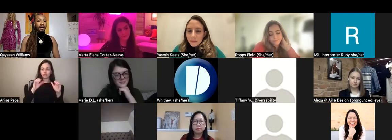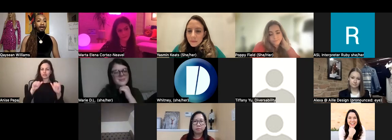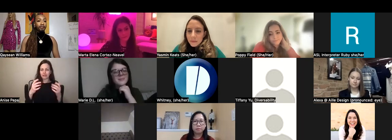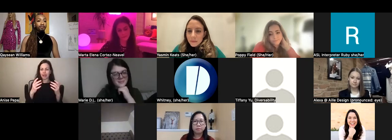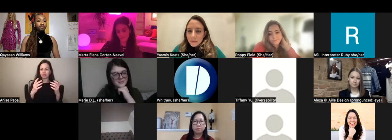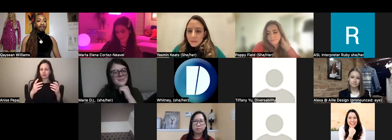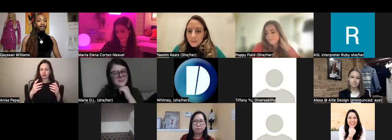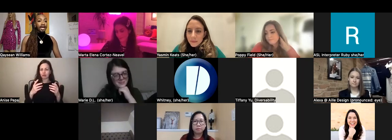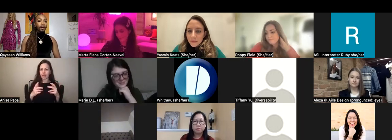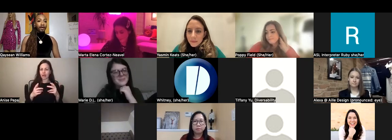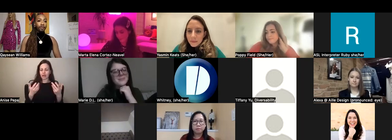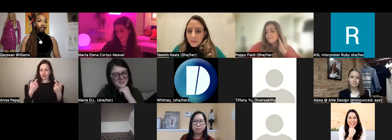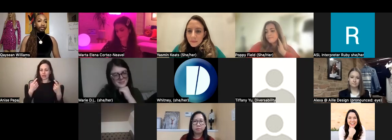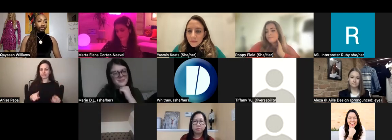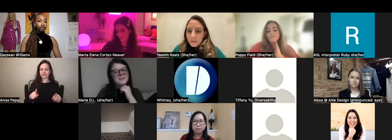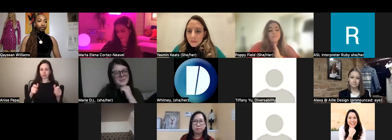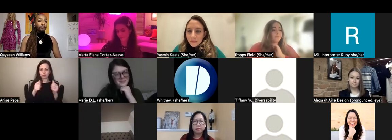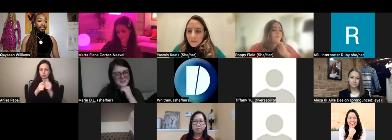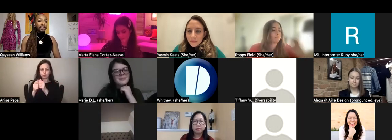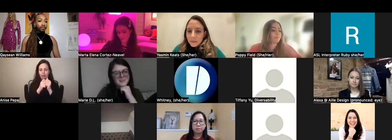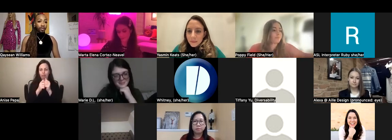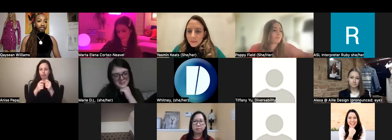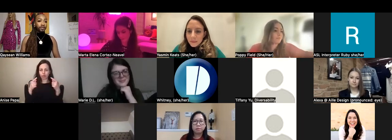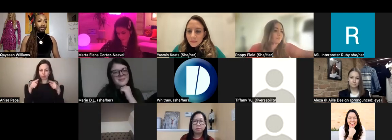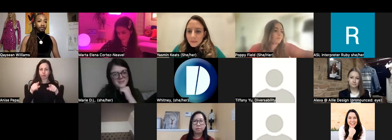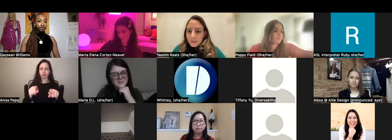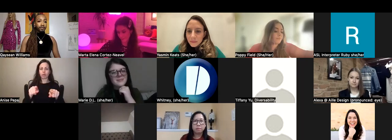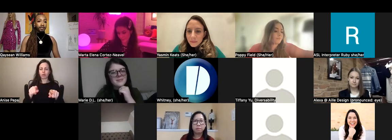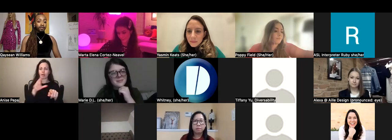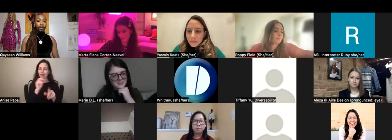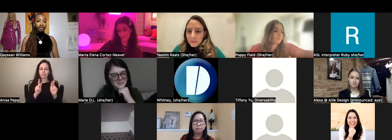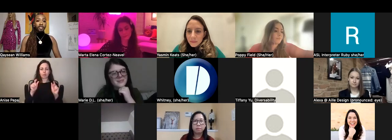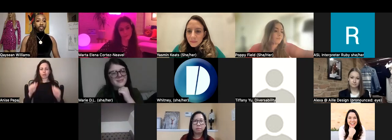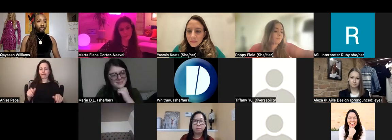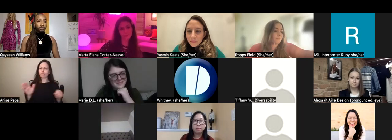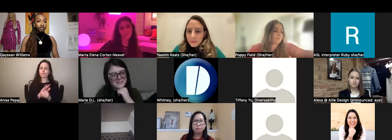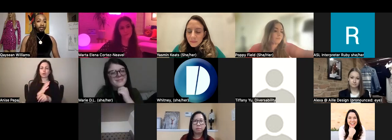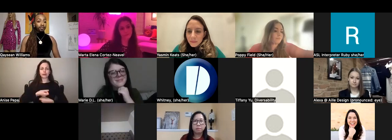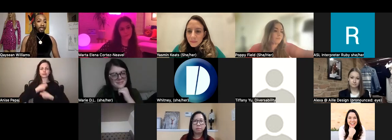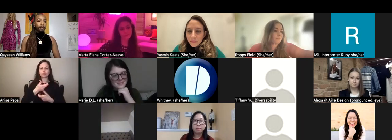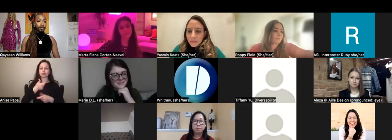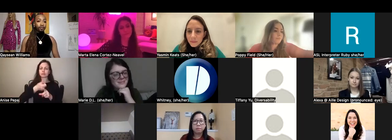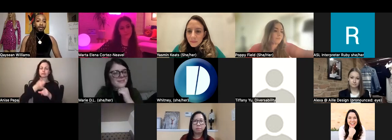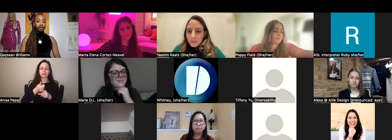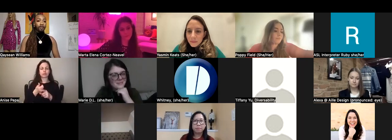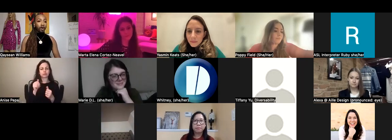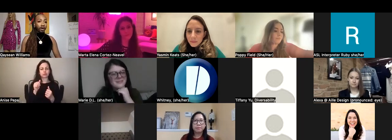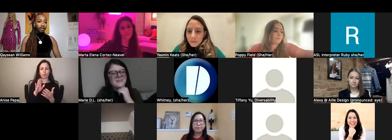and allow everyone to fully express themselves the way that they should be able